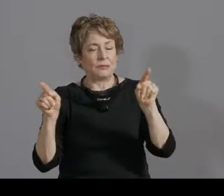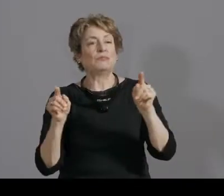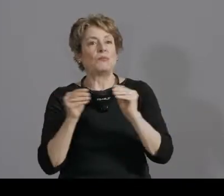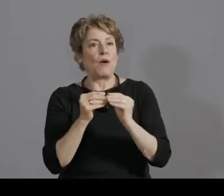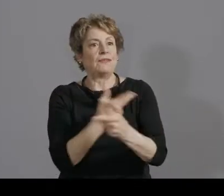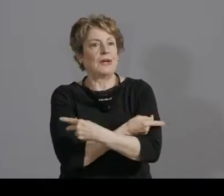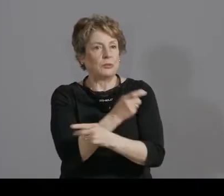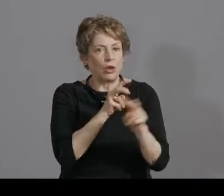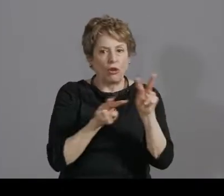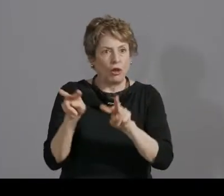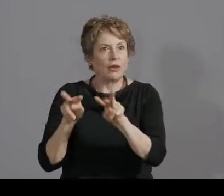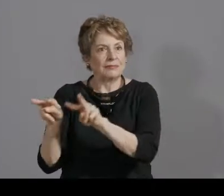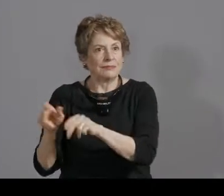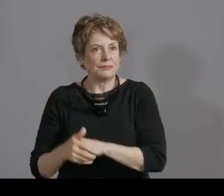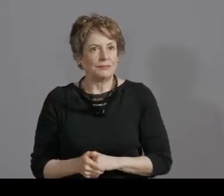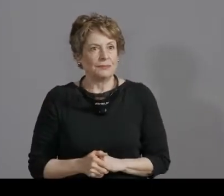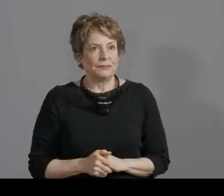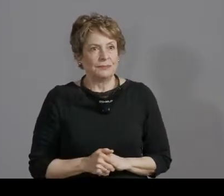Next slide.